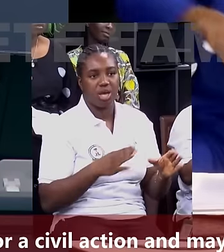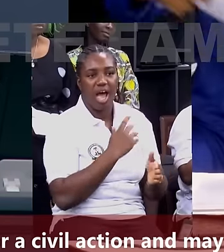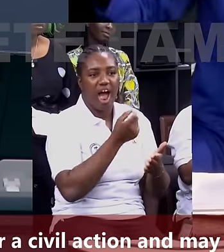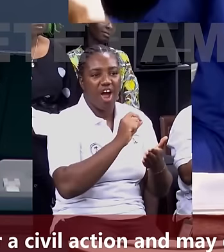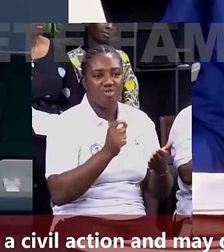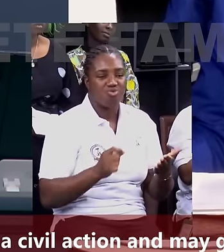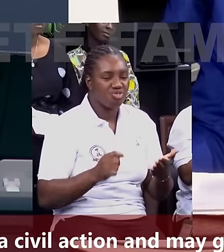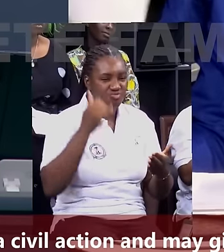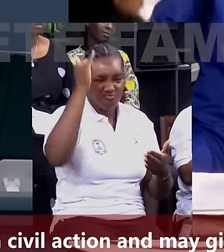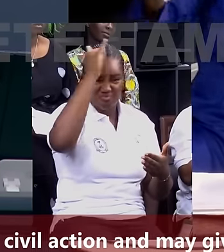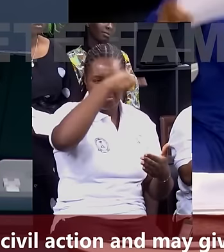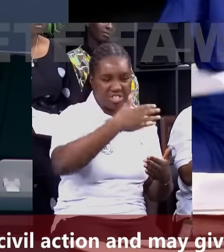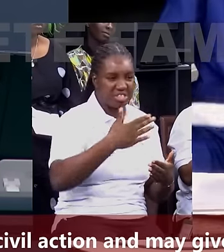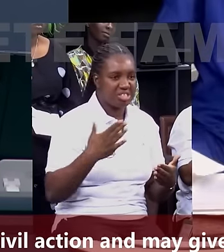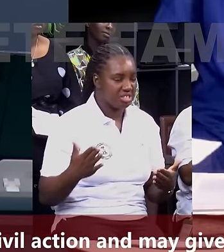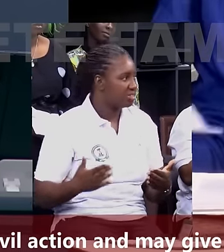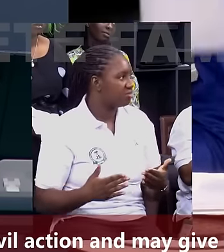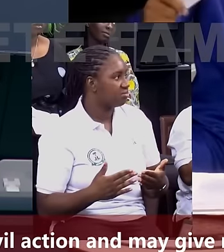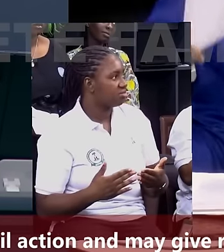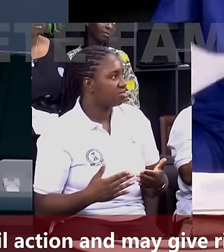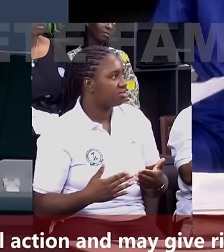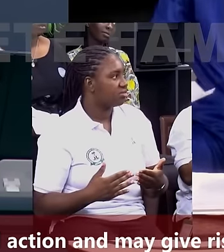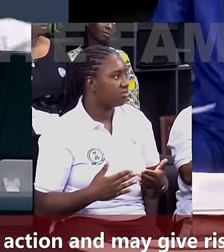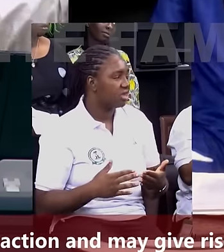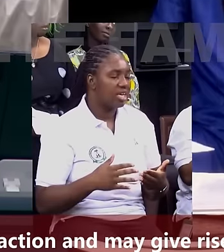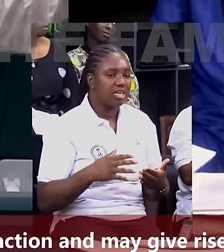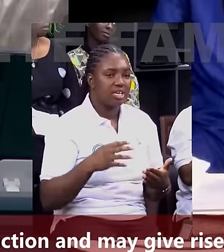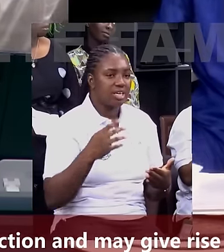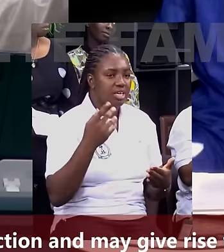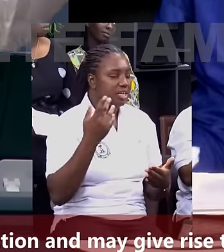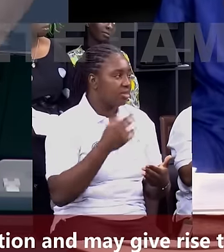wrote rubbish. Consultant Ike analyzed them yesterday. Say